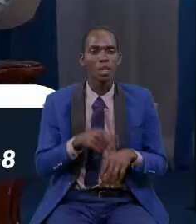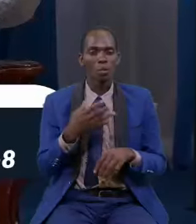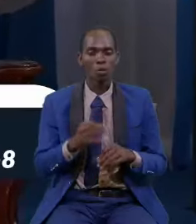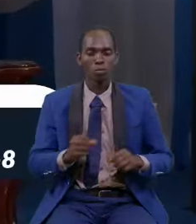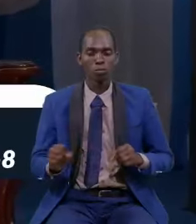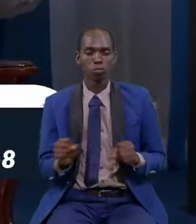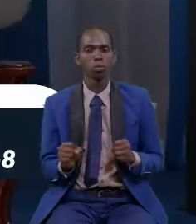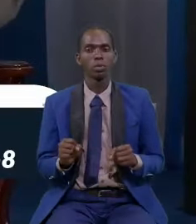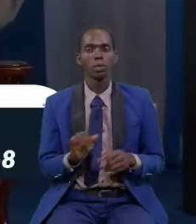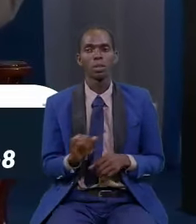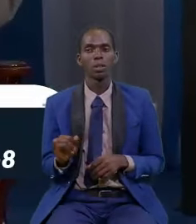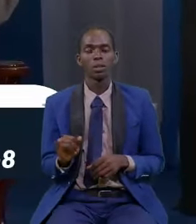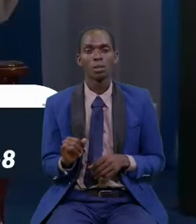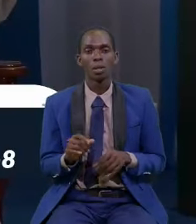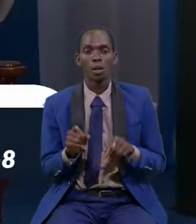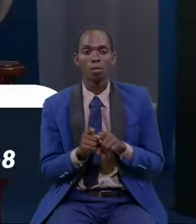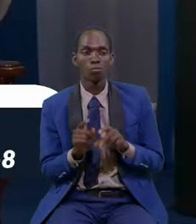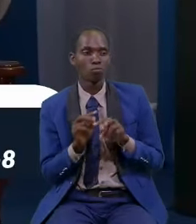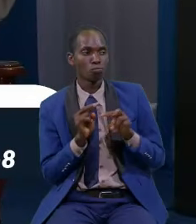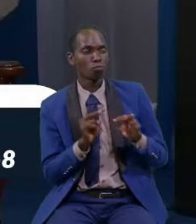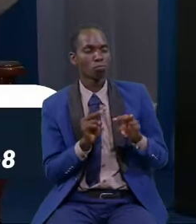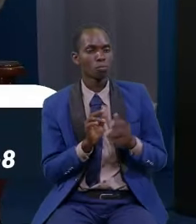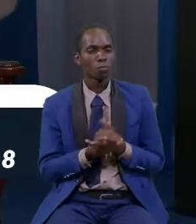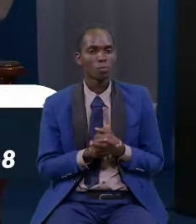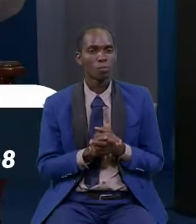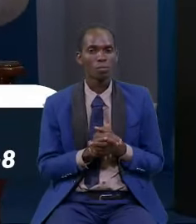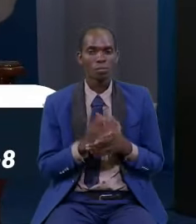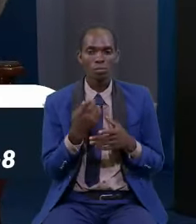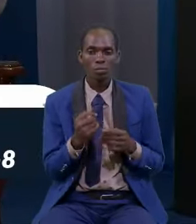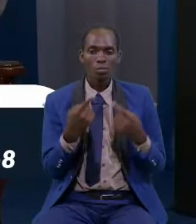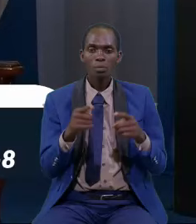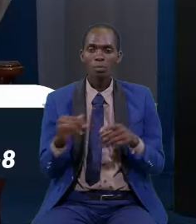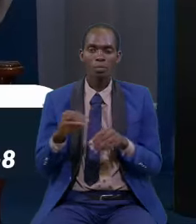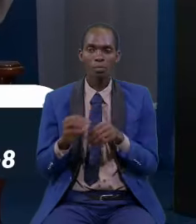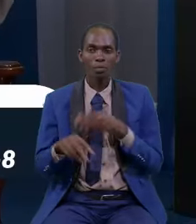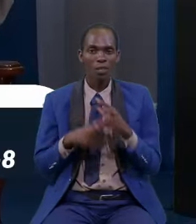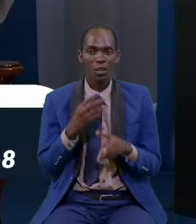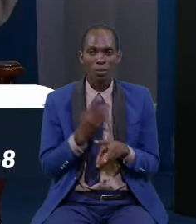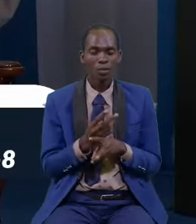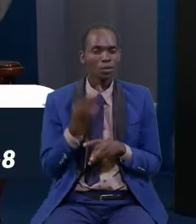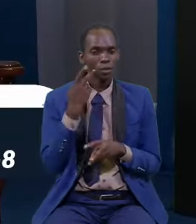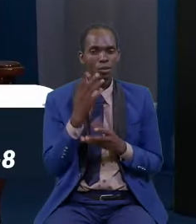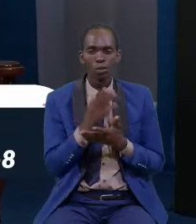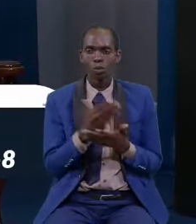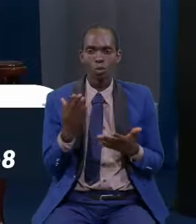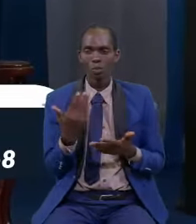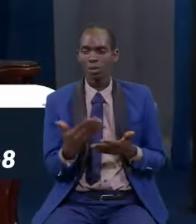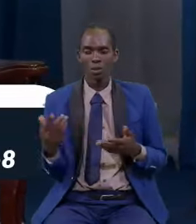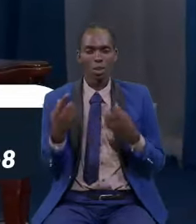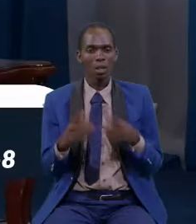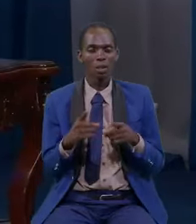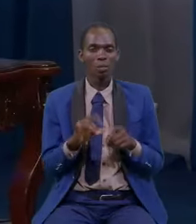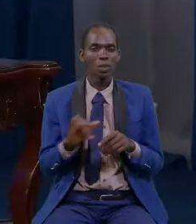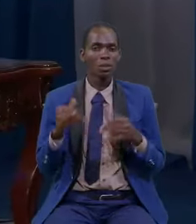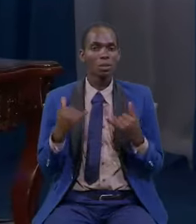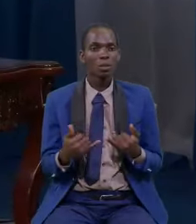you look at the situation in the world now, the shaking going on. As you read and